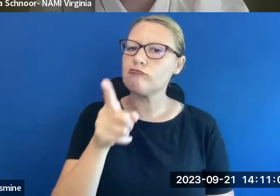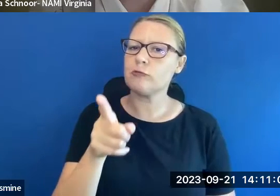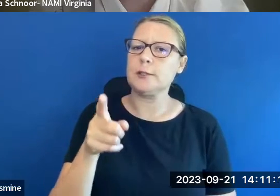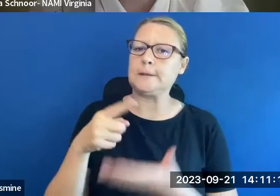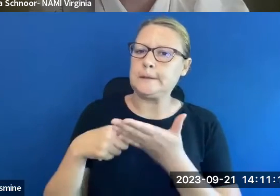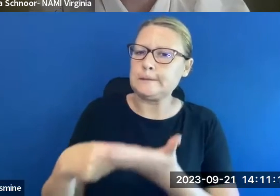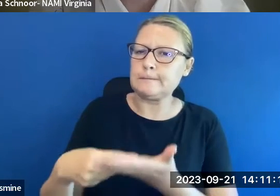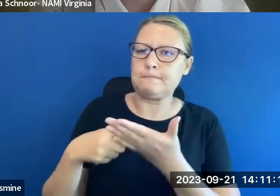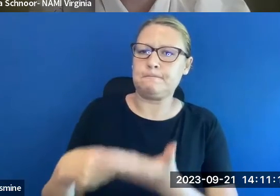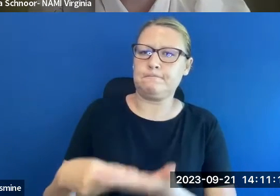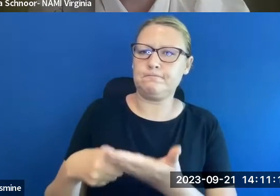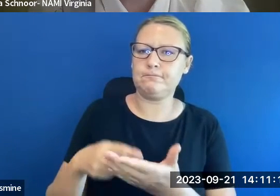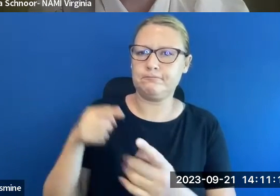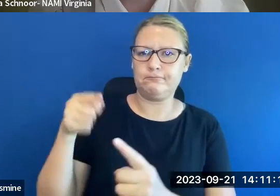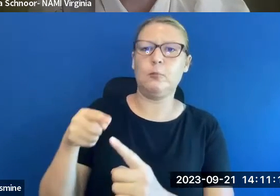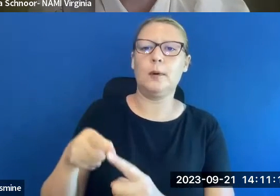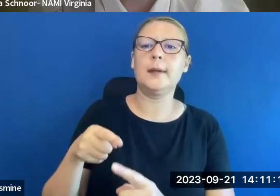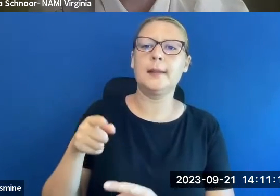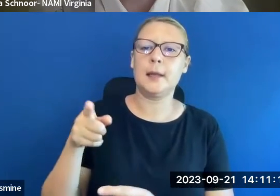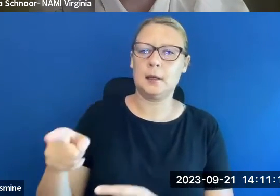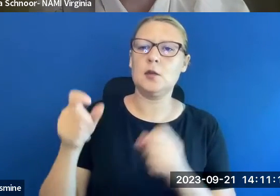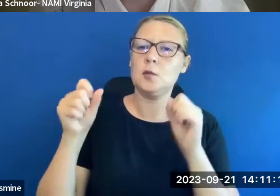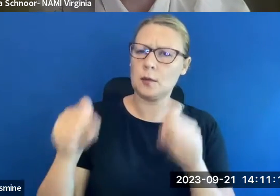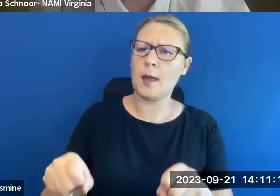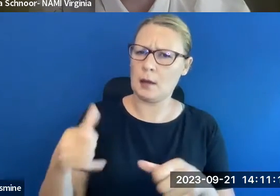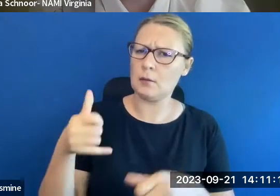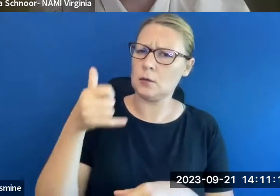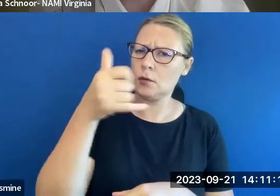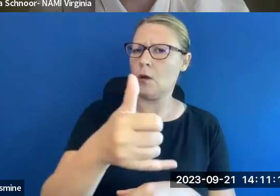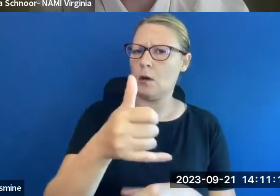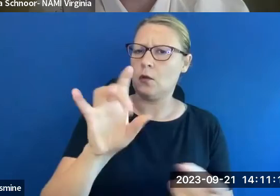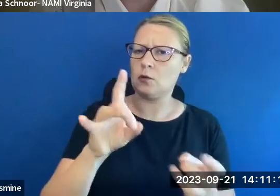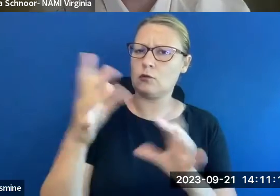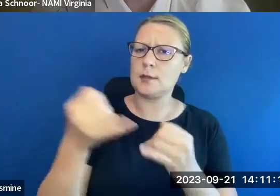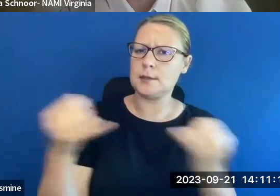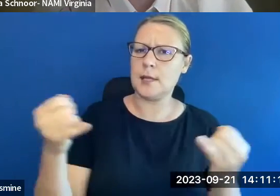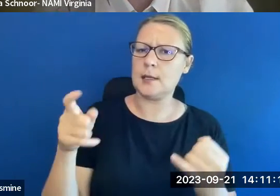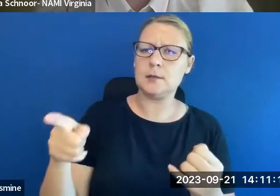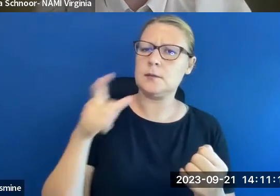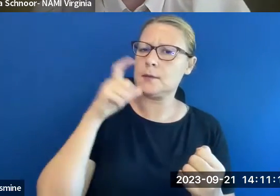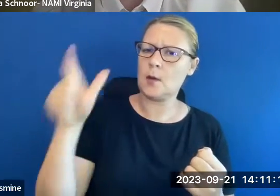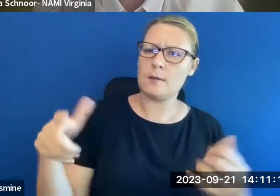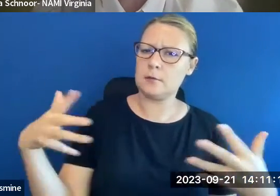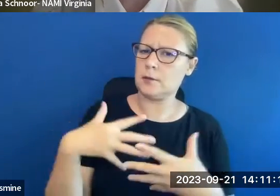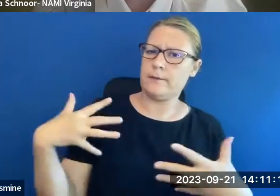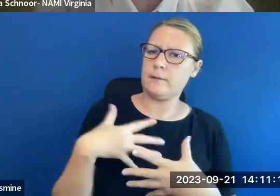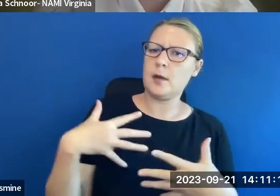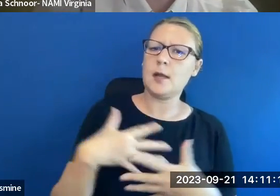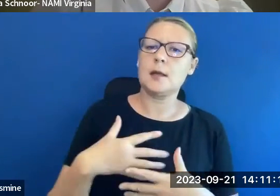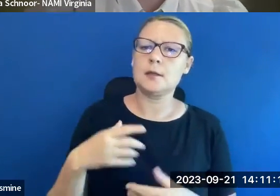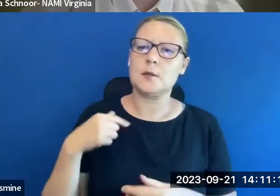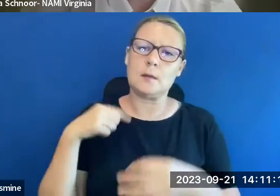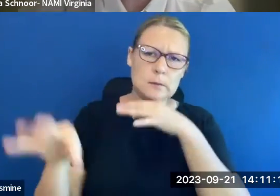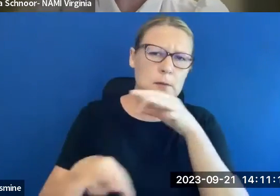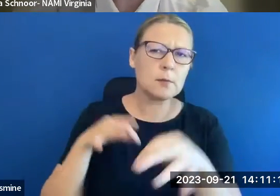that I feel like would be helpful, is just really being able to get more information about it out and about what it really is and what